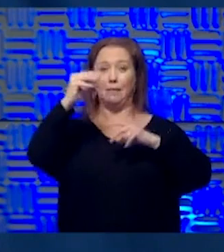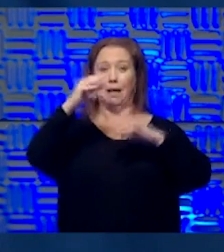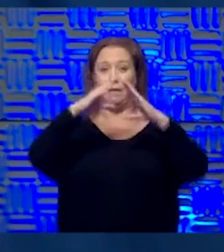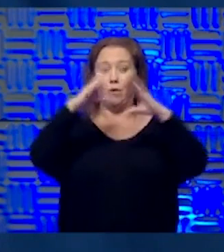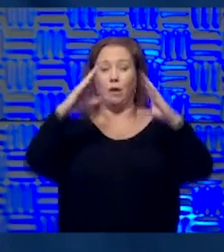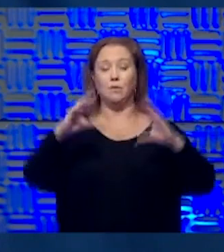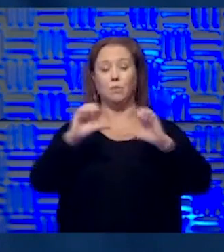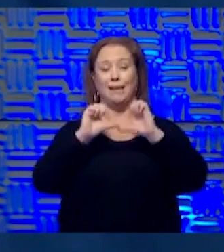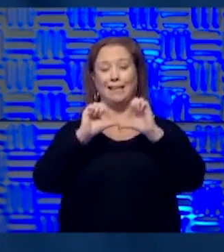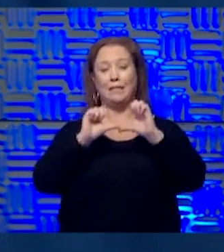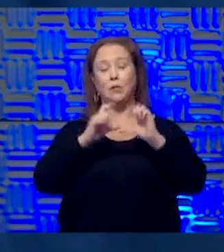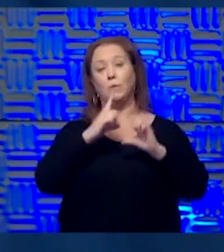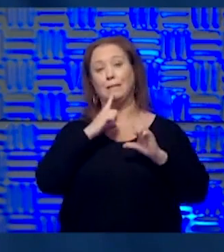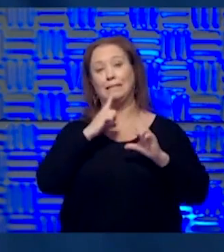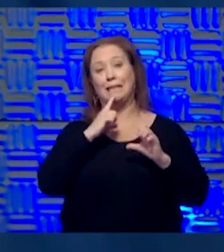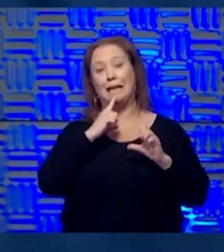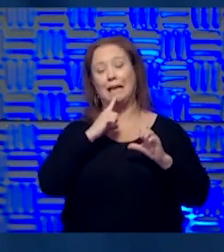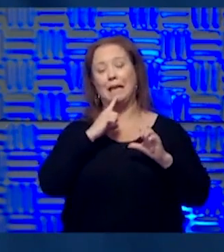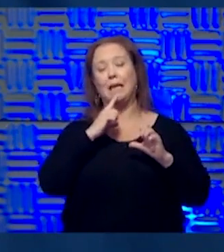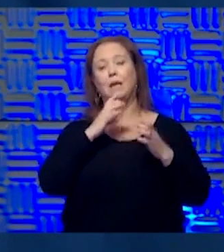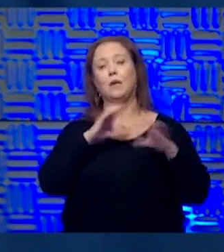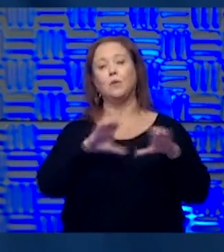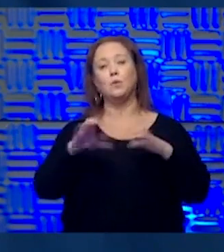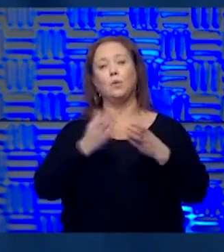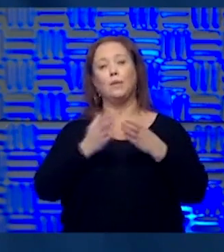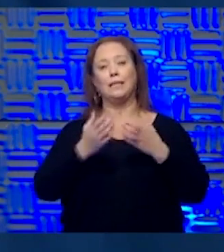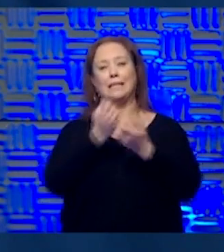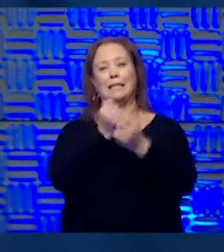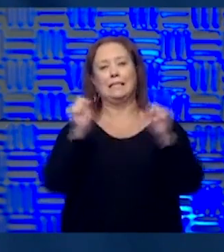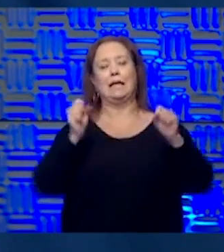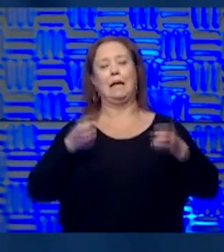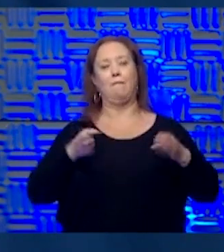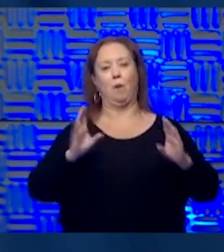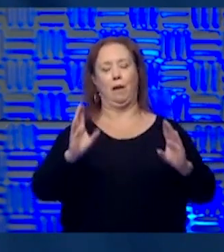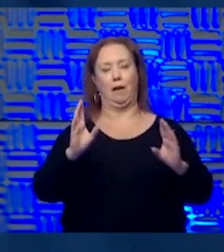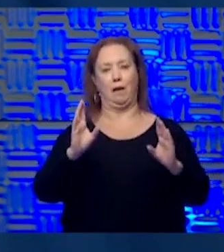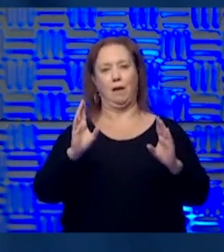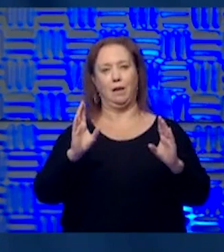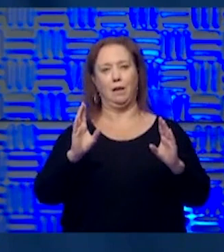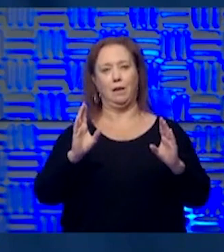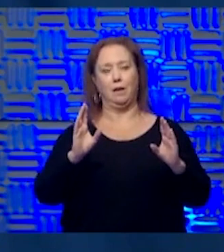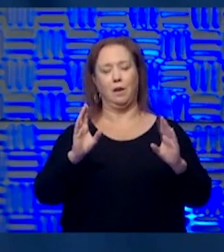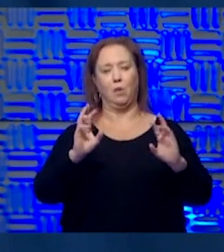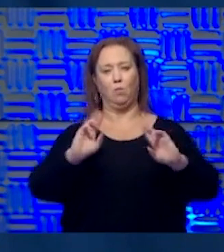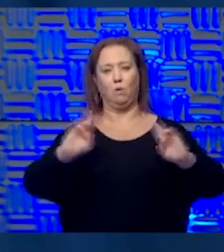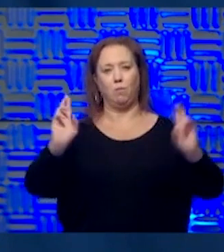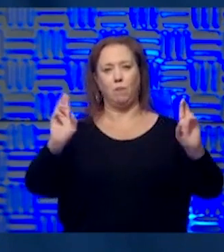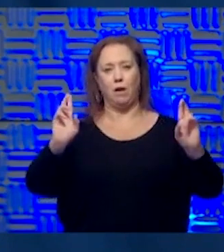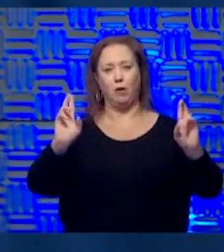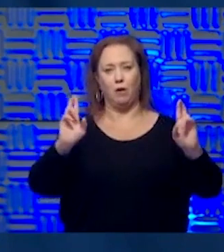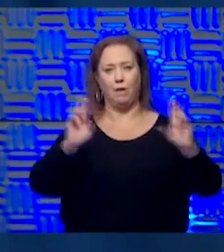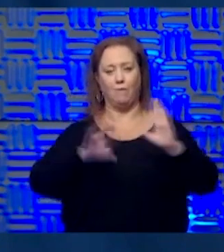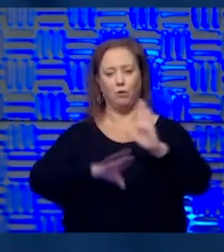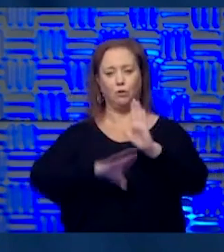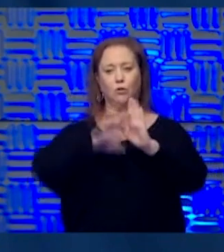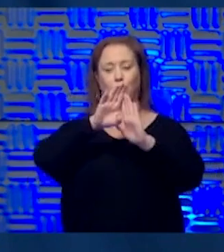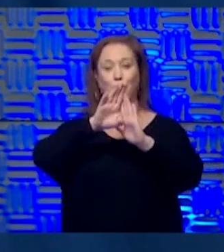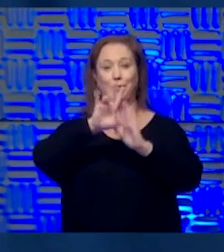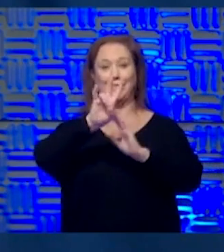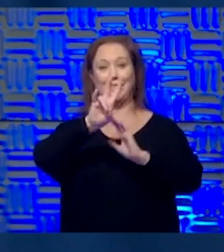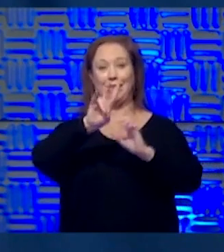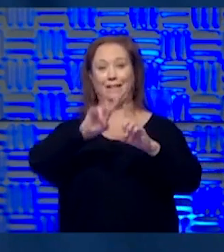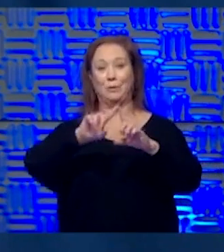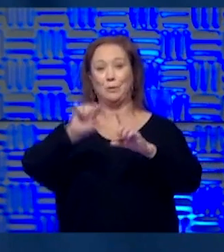have continued to say, do things in a safe manner. We really are preparing for a surge in 7 to 10 to